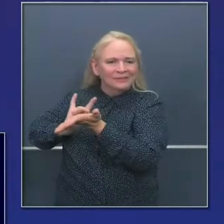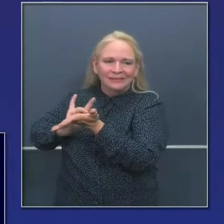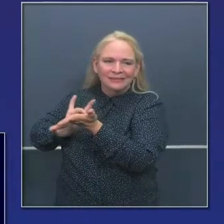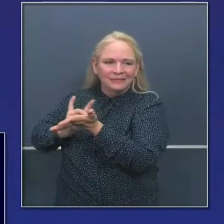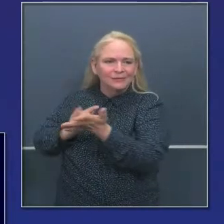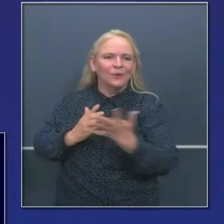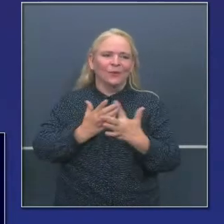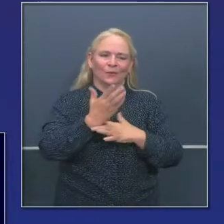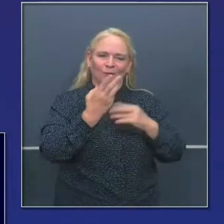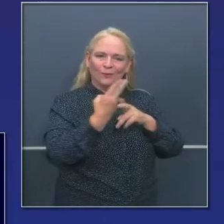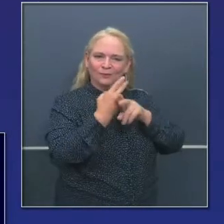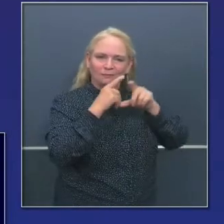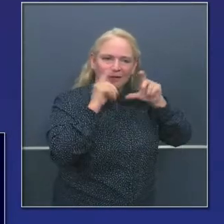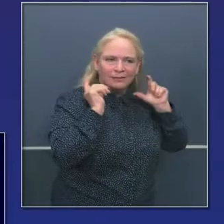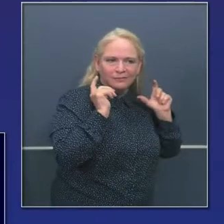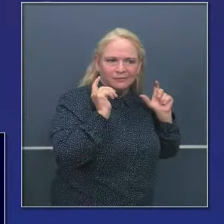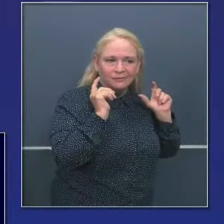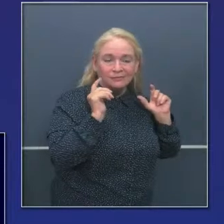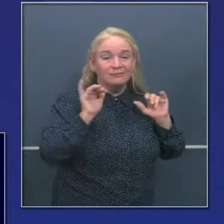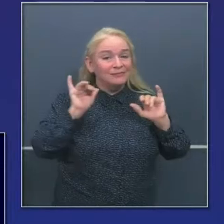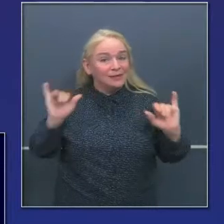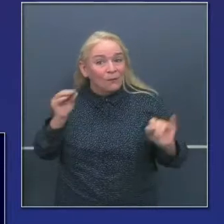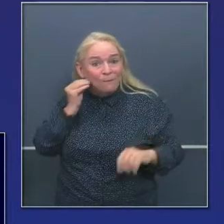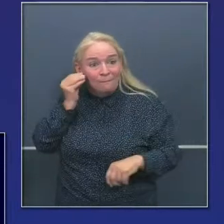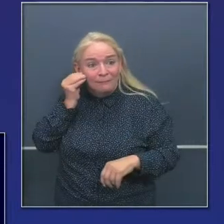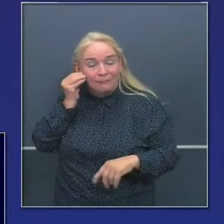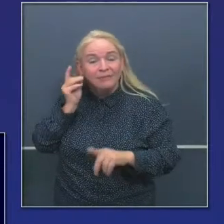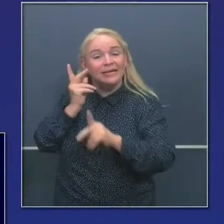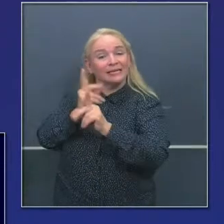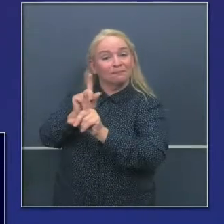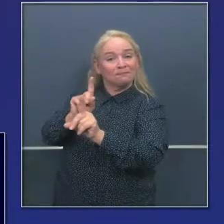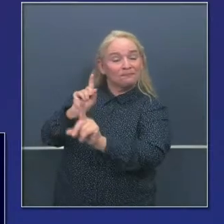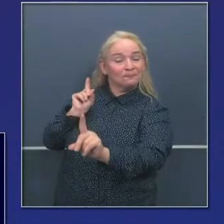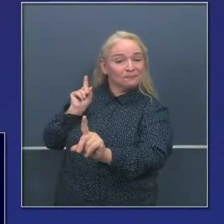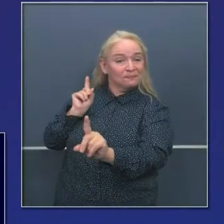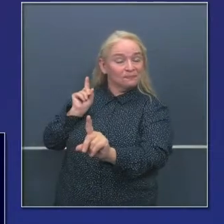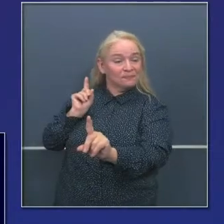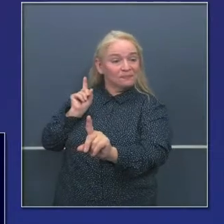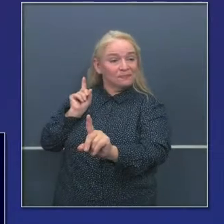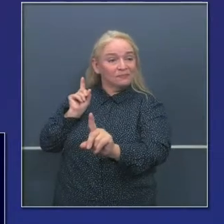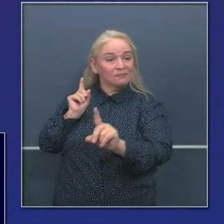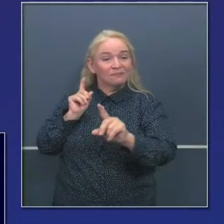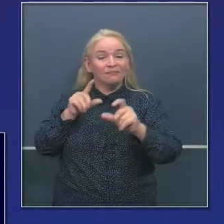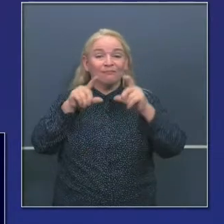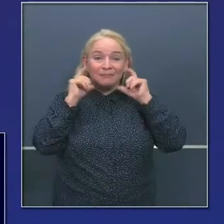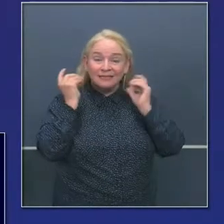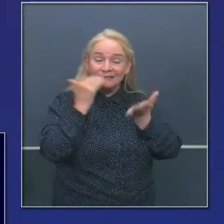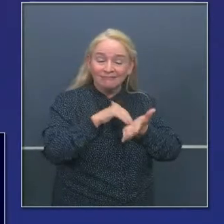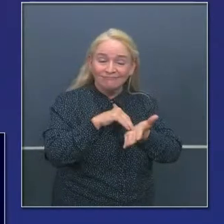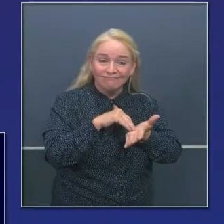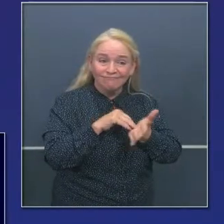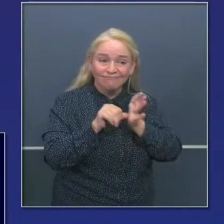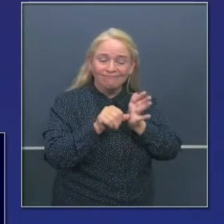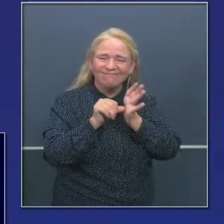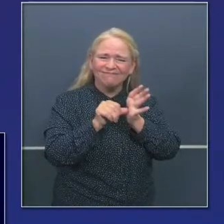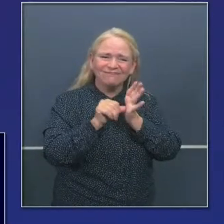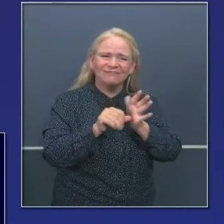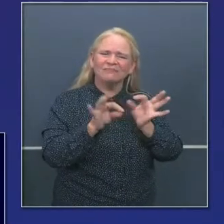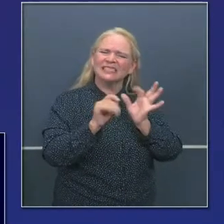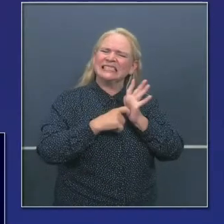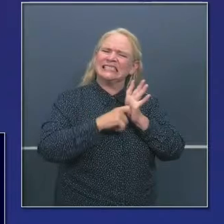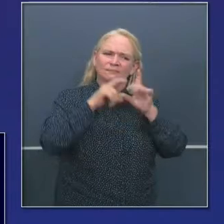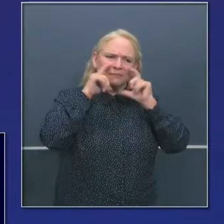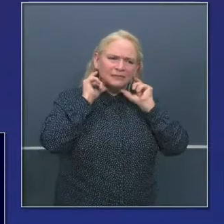at home, outside of practicing the physical distancing. Wearing a mask is foundational. And again, it's